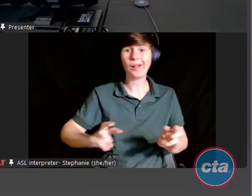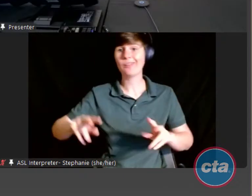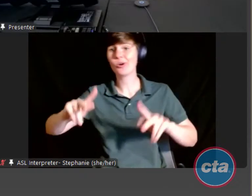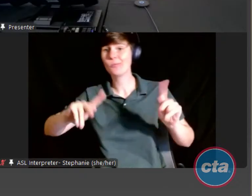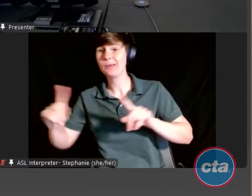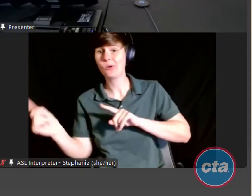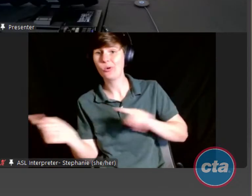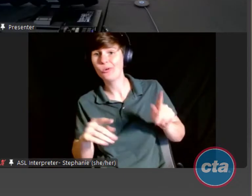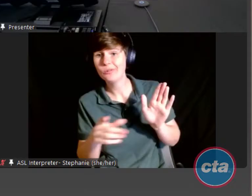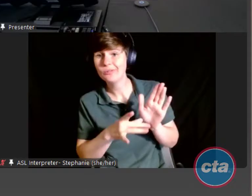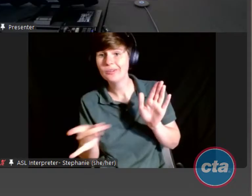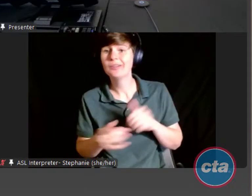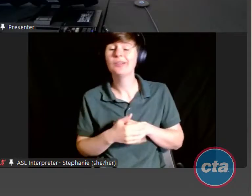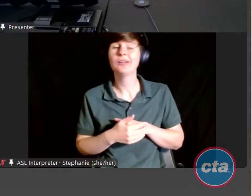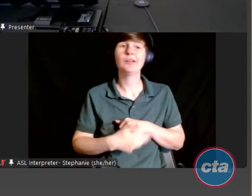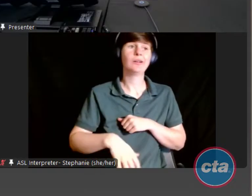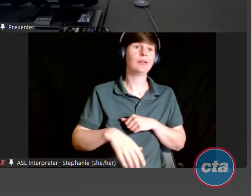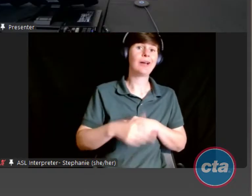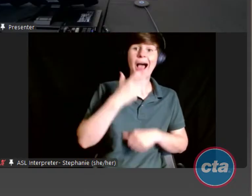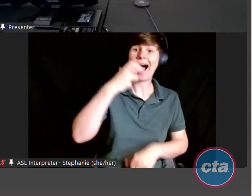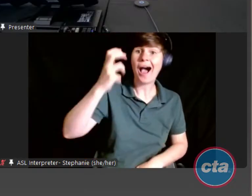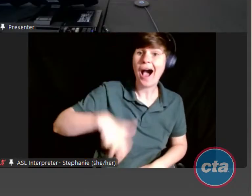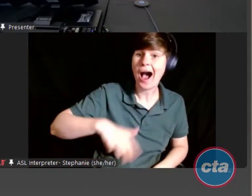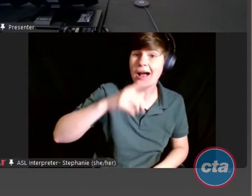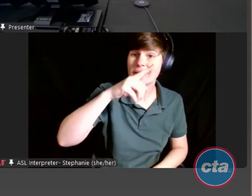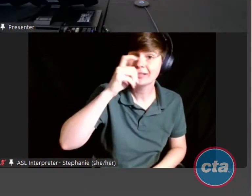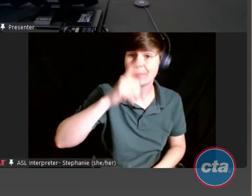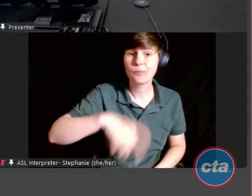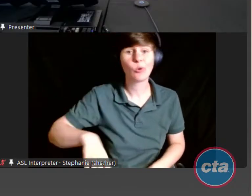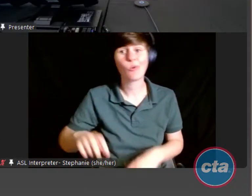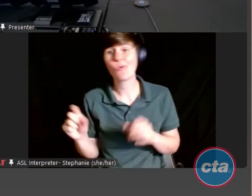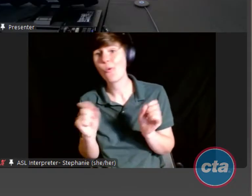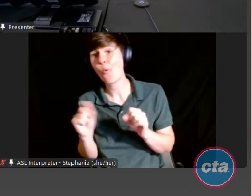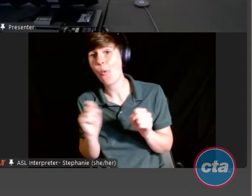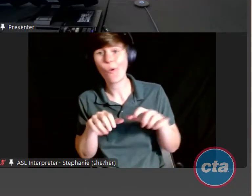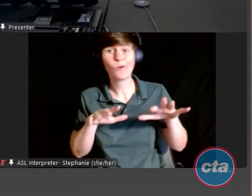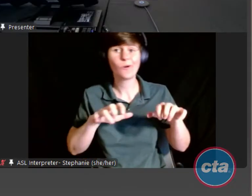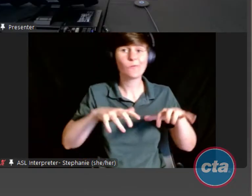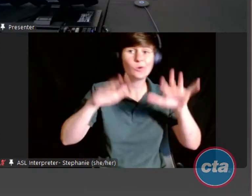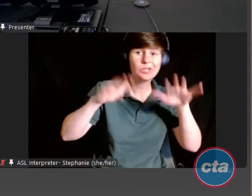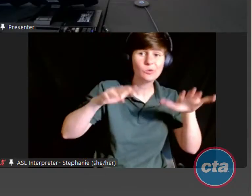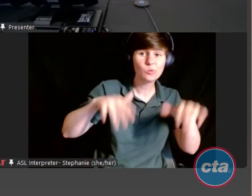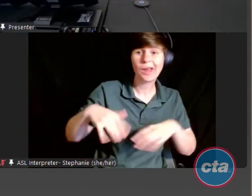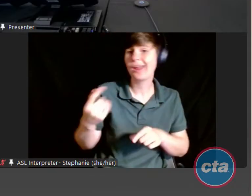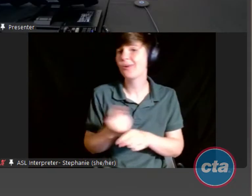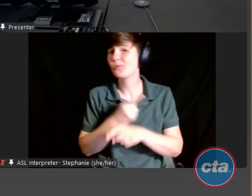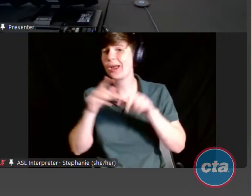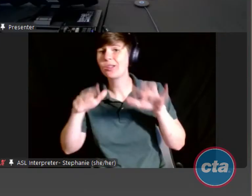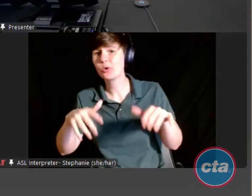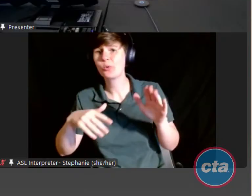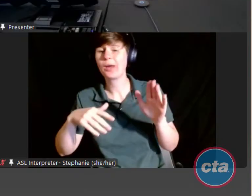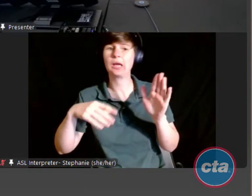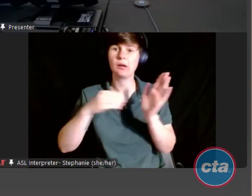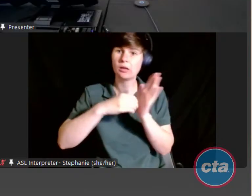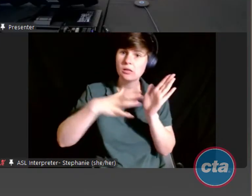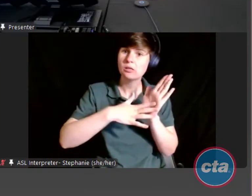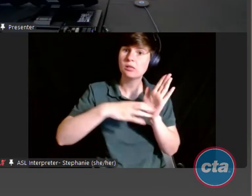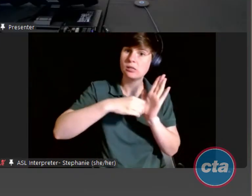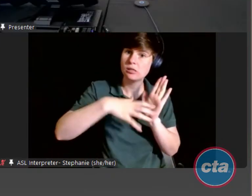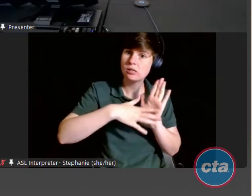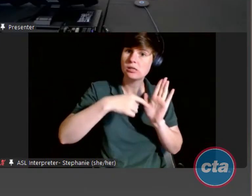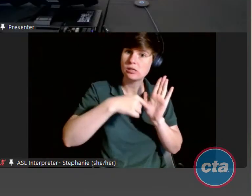in the summer, cold, freezing rain, regular rain, whatever. Can these